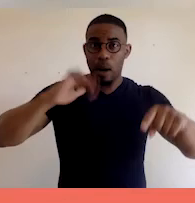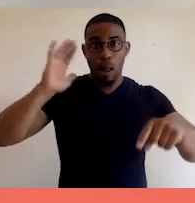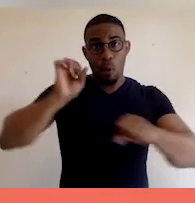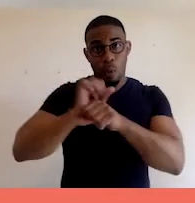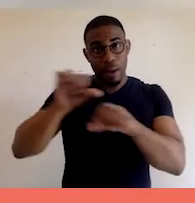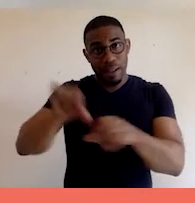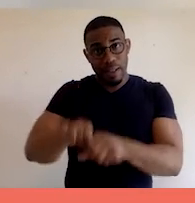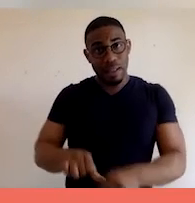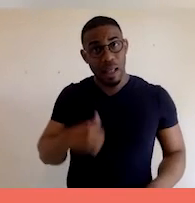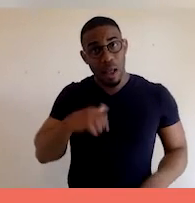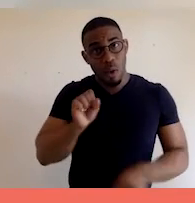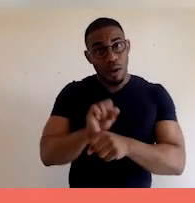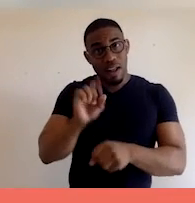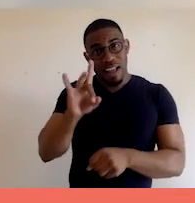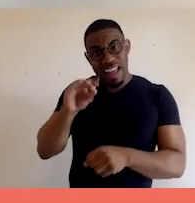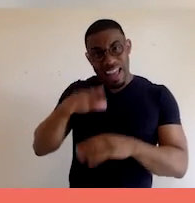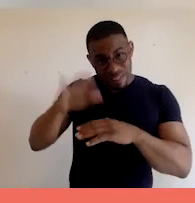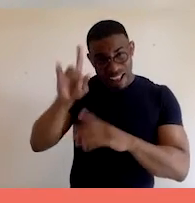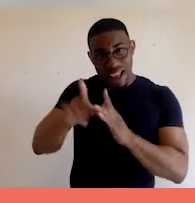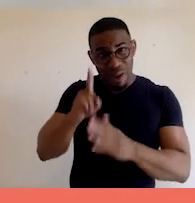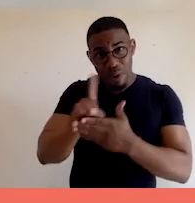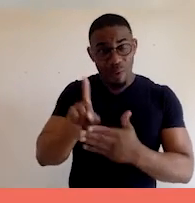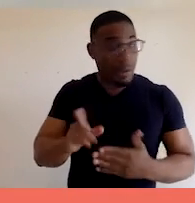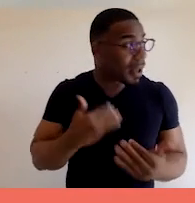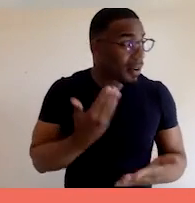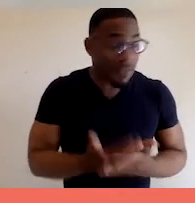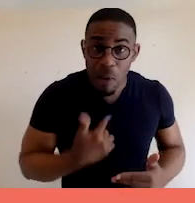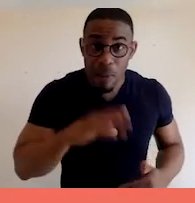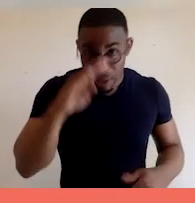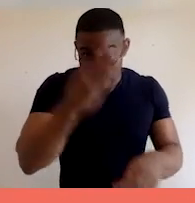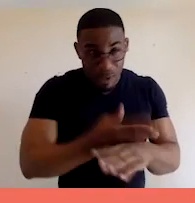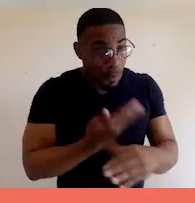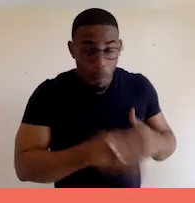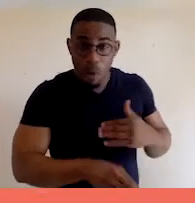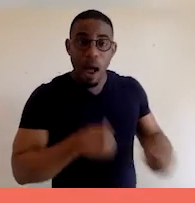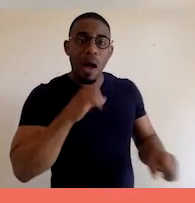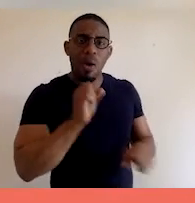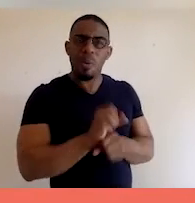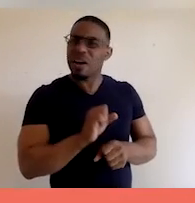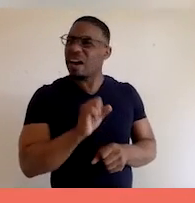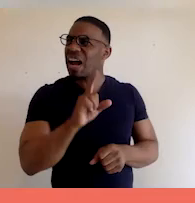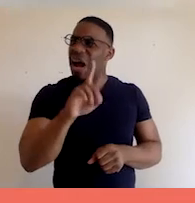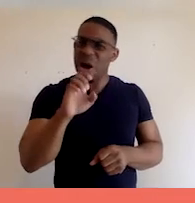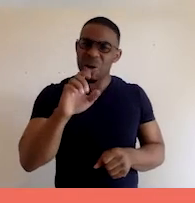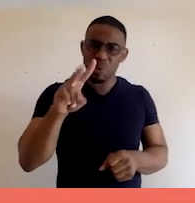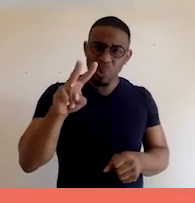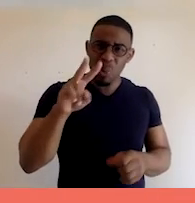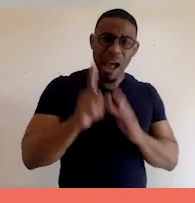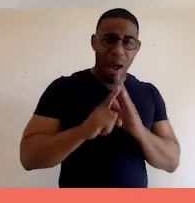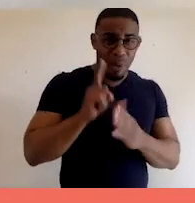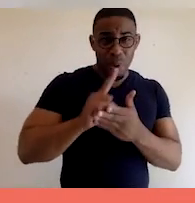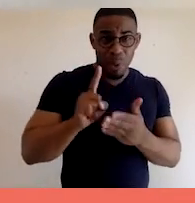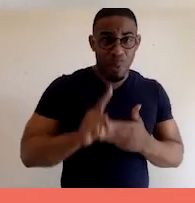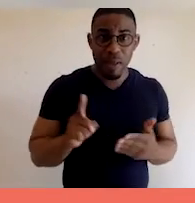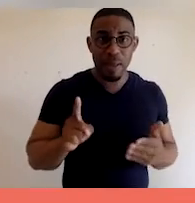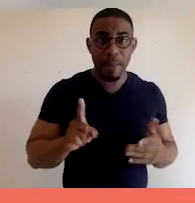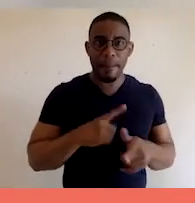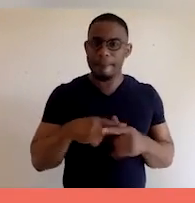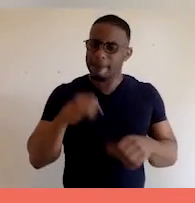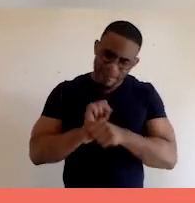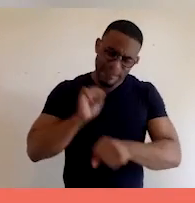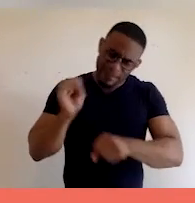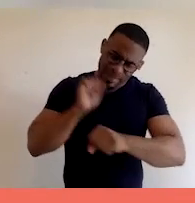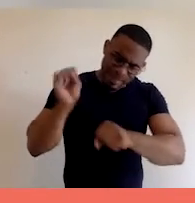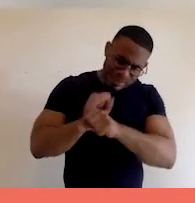working at the gas station, I was working 80 plus hours a week. Matter of fact, when my son was born, I worked 102 hours a week. And I